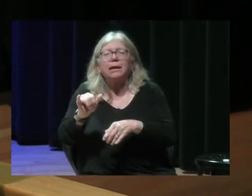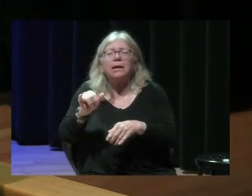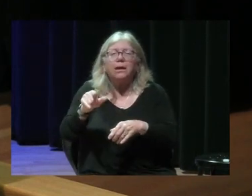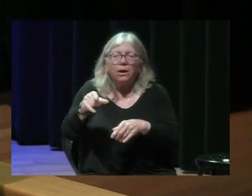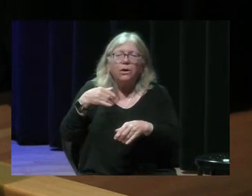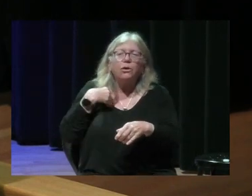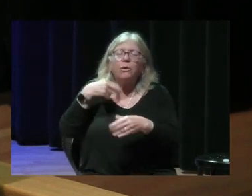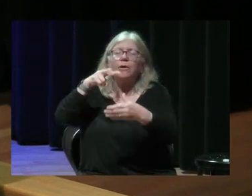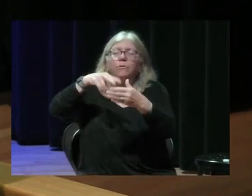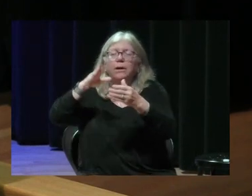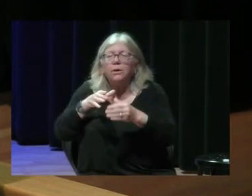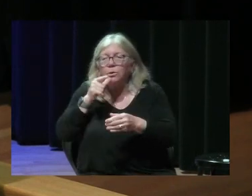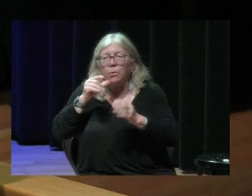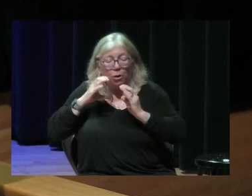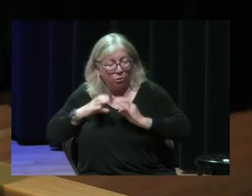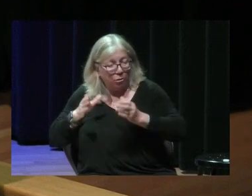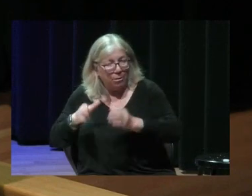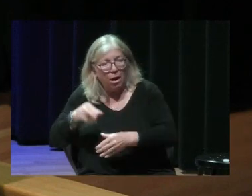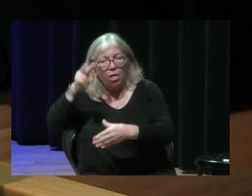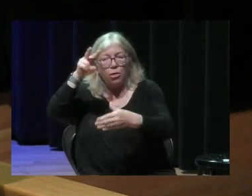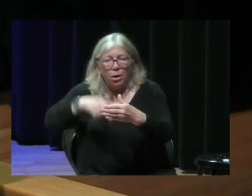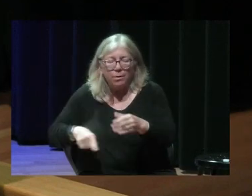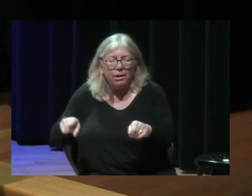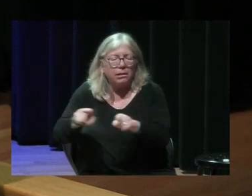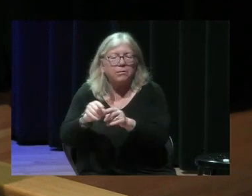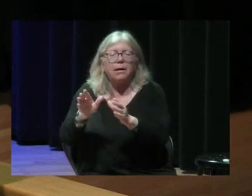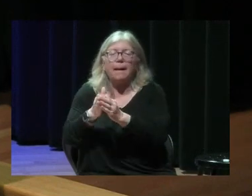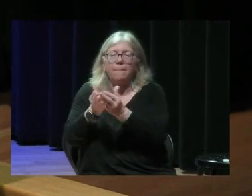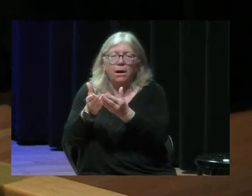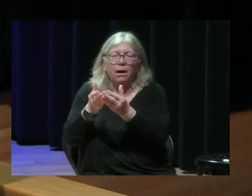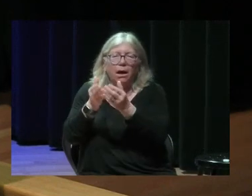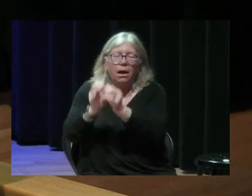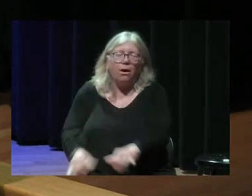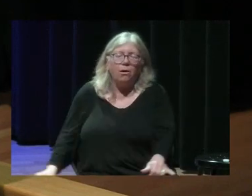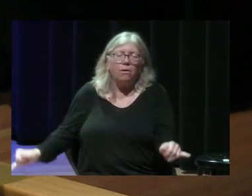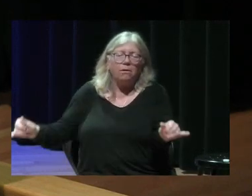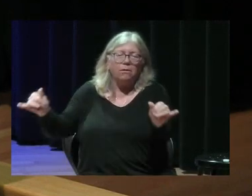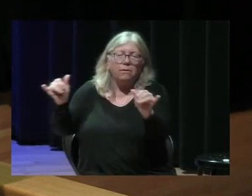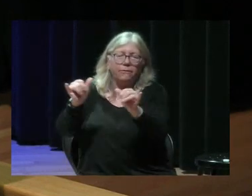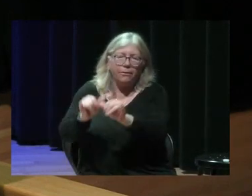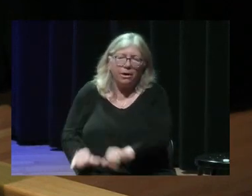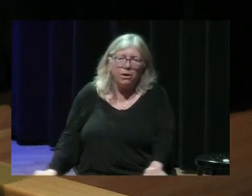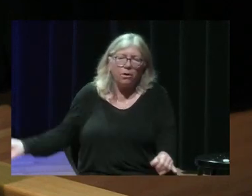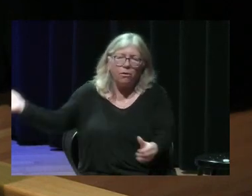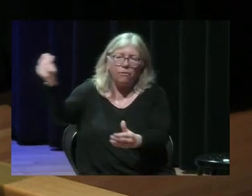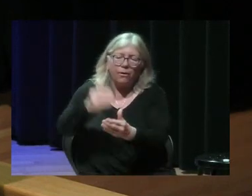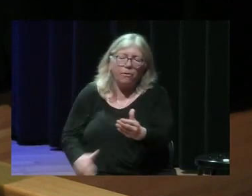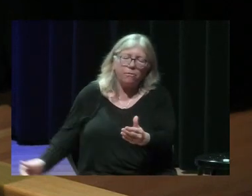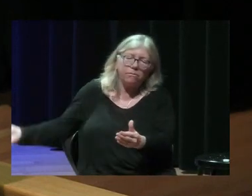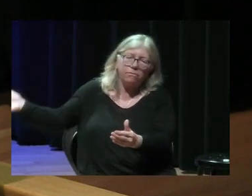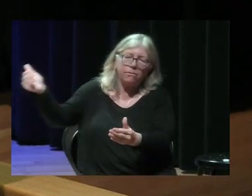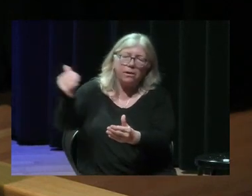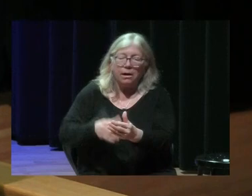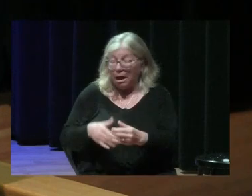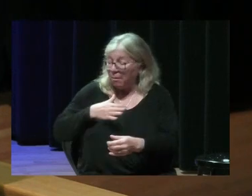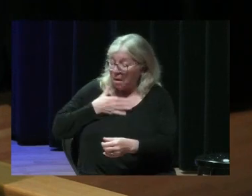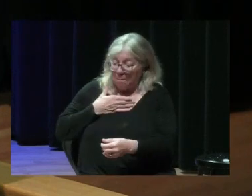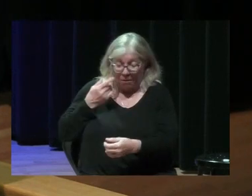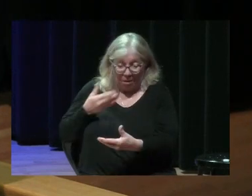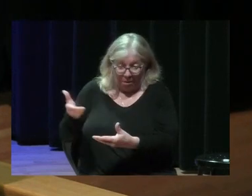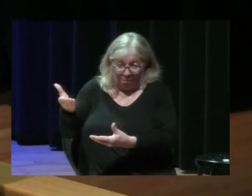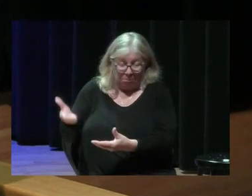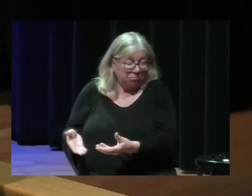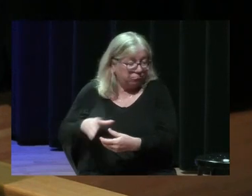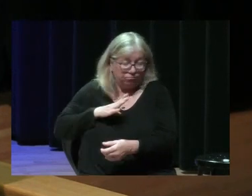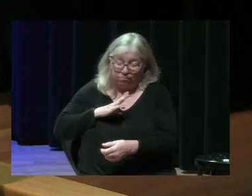have readers who are consumers. They are reading the same book over and over and over, and I'm happy for them. I